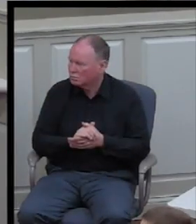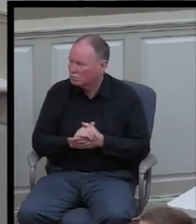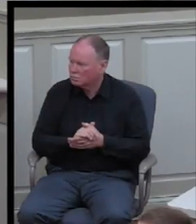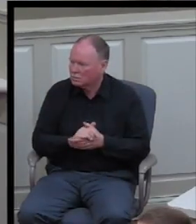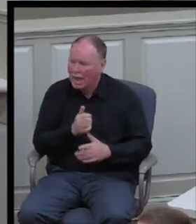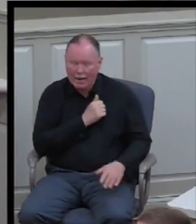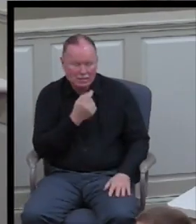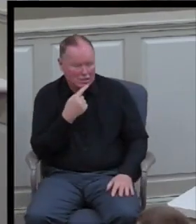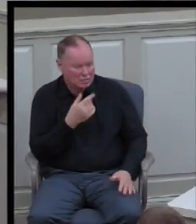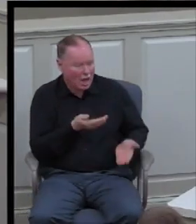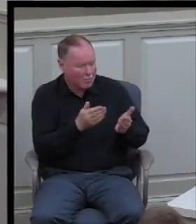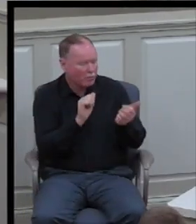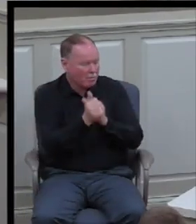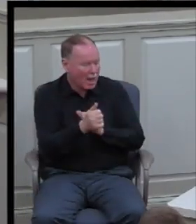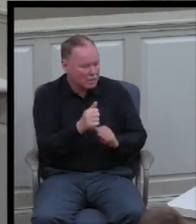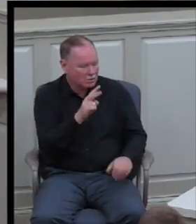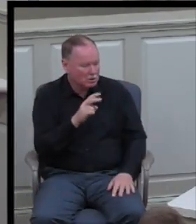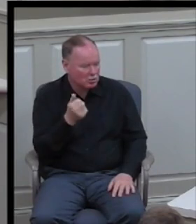Also moved to passing the resolution